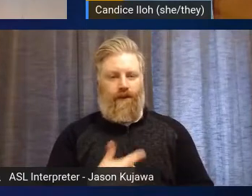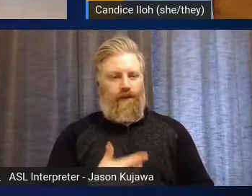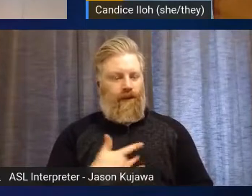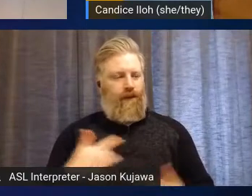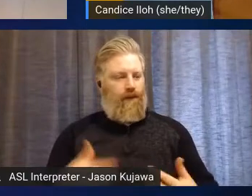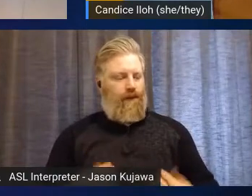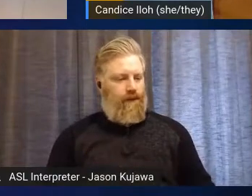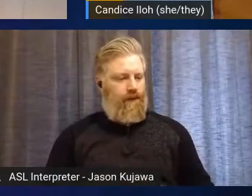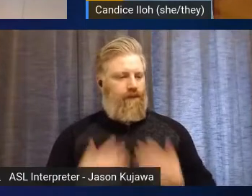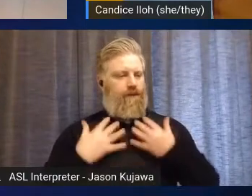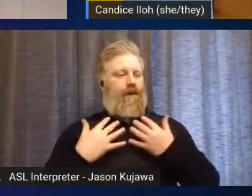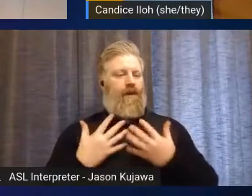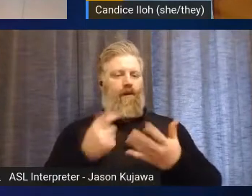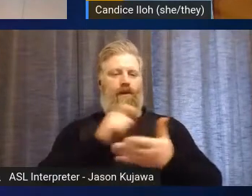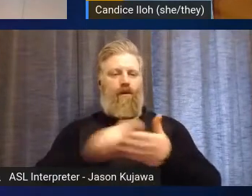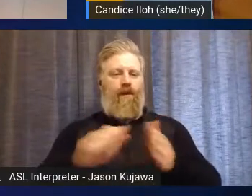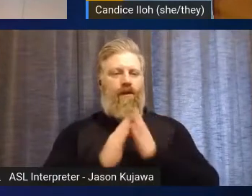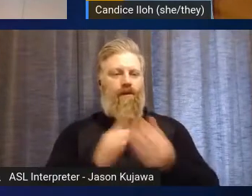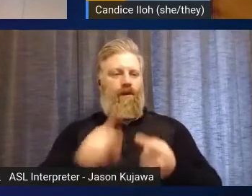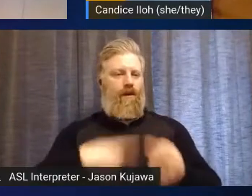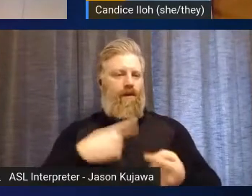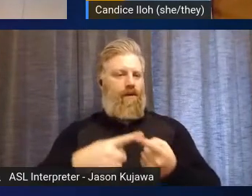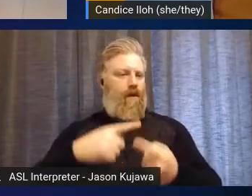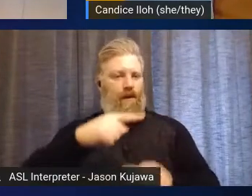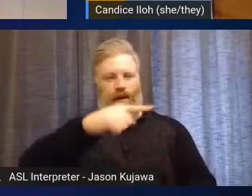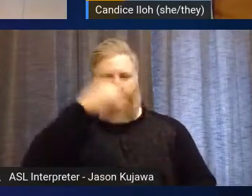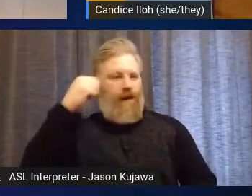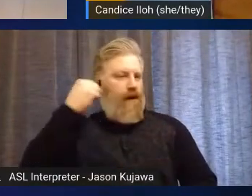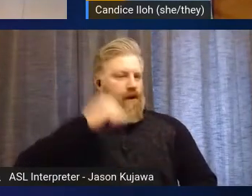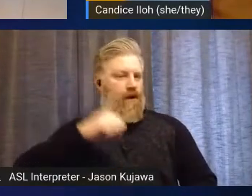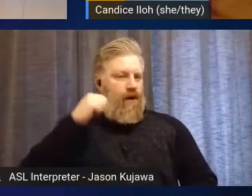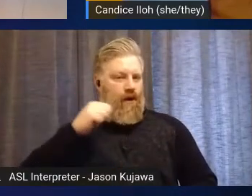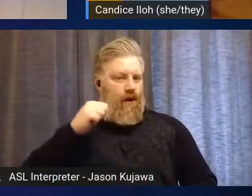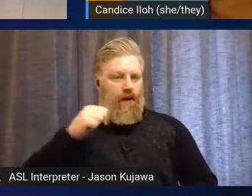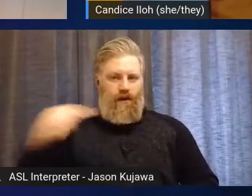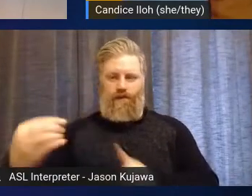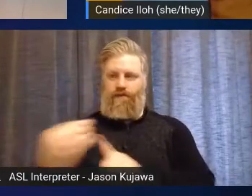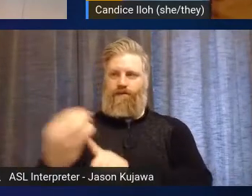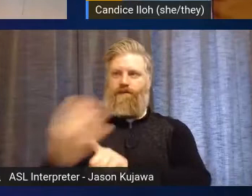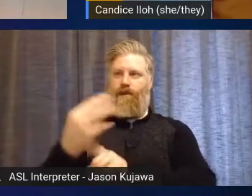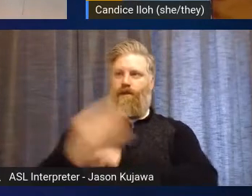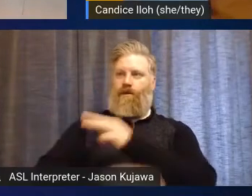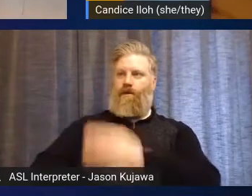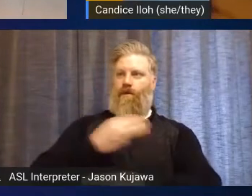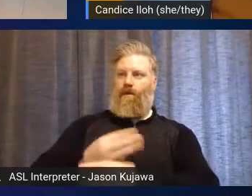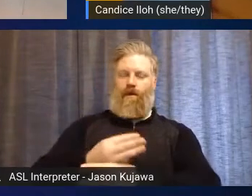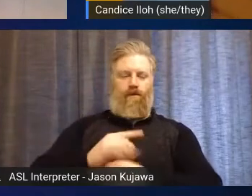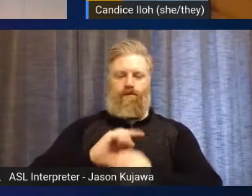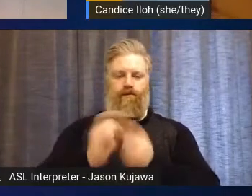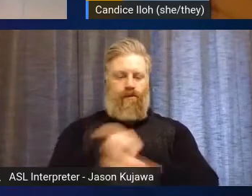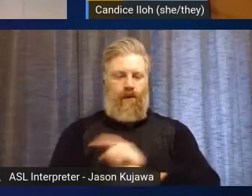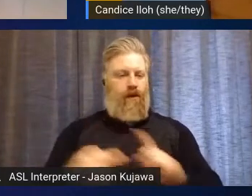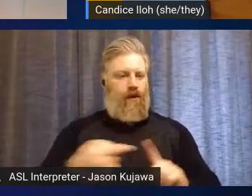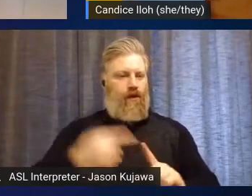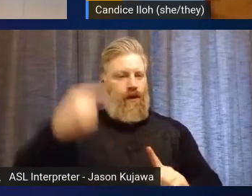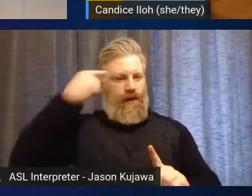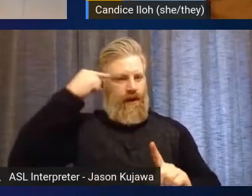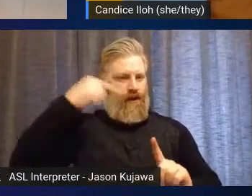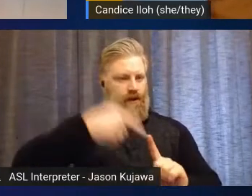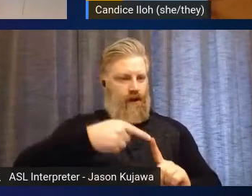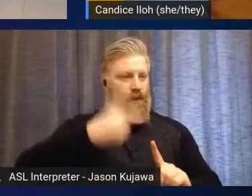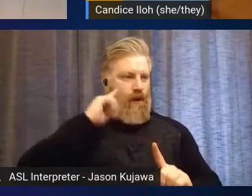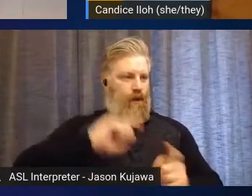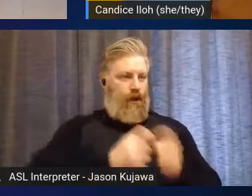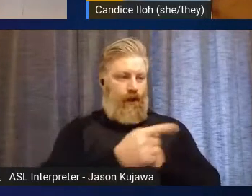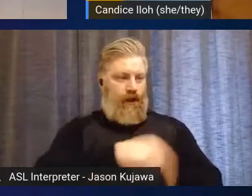a book about a Black girl who is changed by the world when she thinks that she's gonna be the one that changes everybody